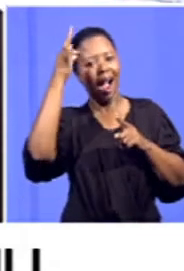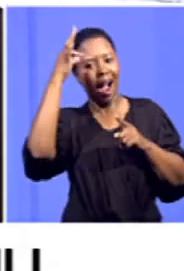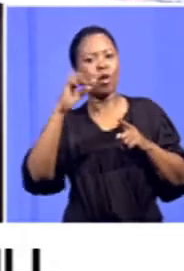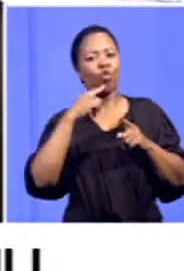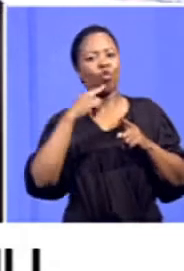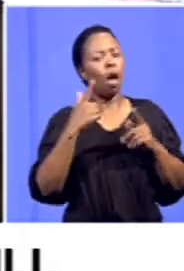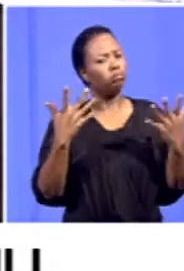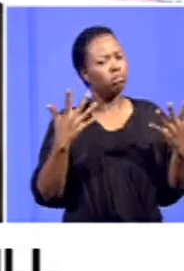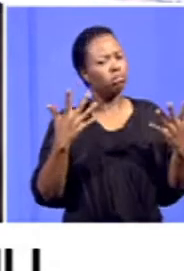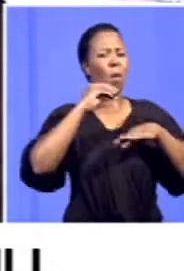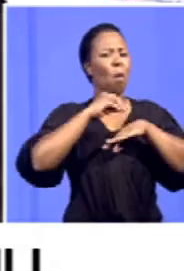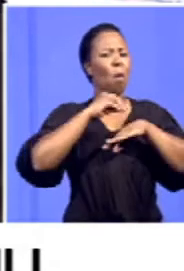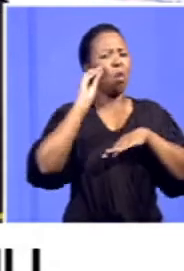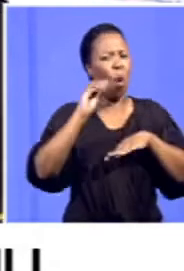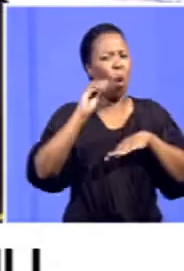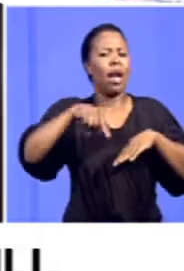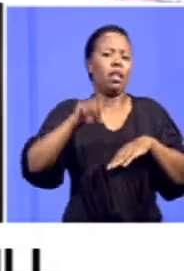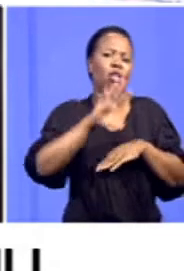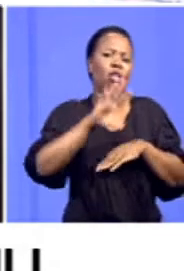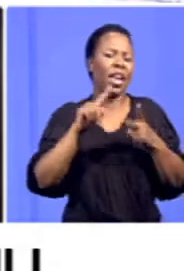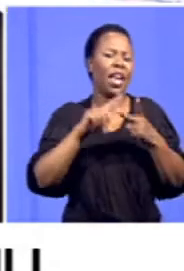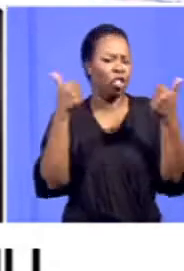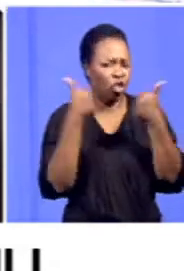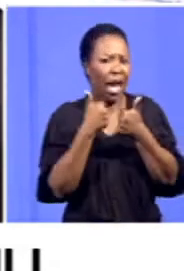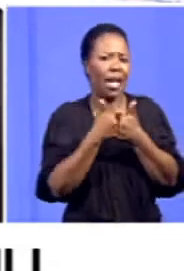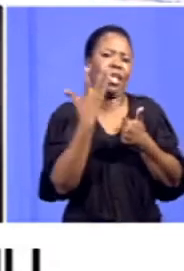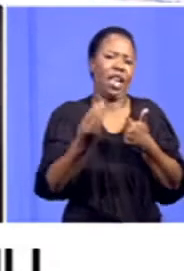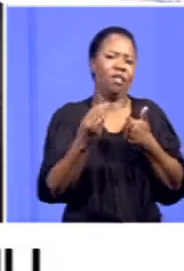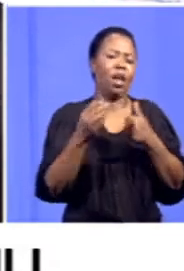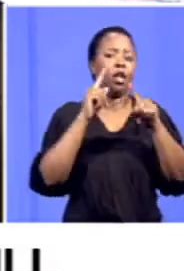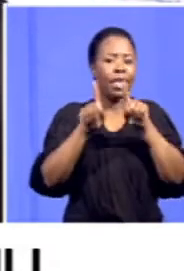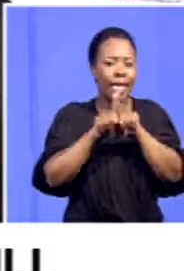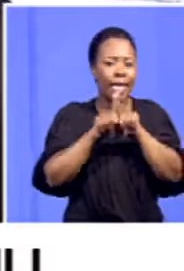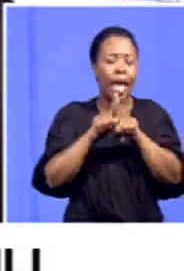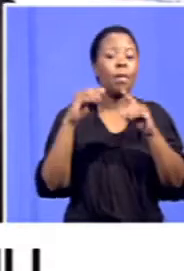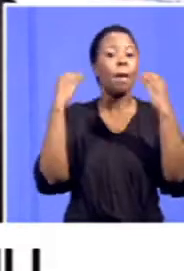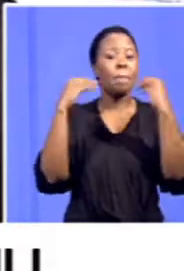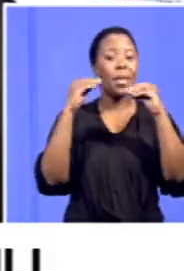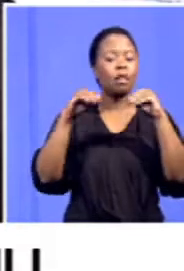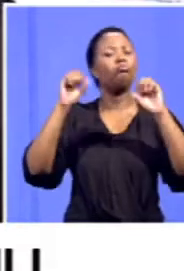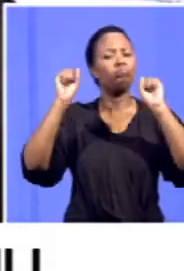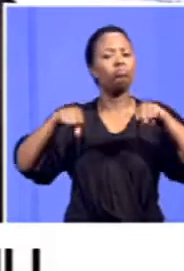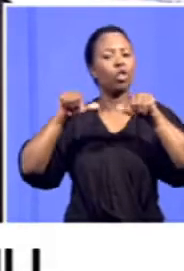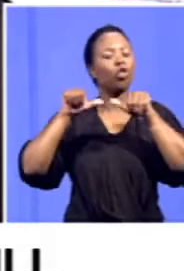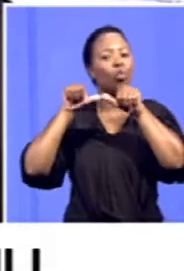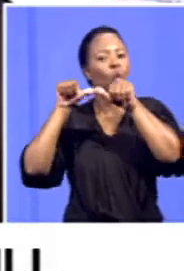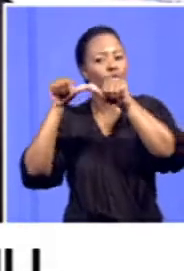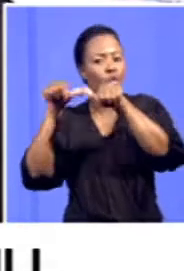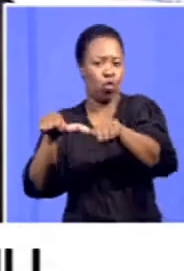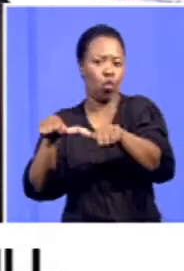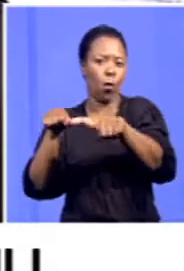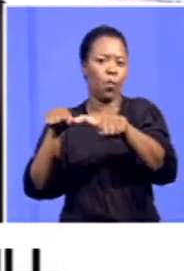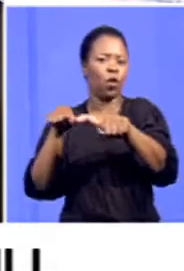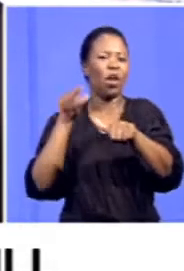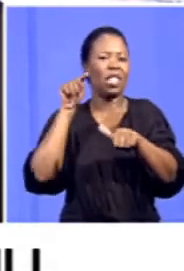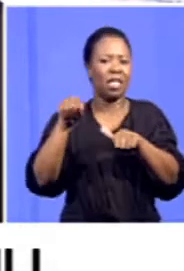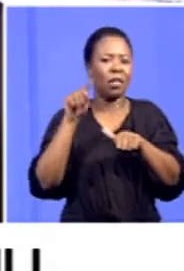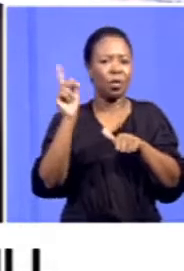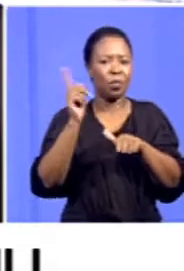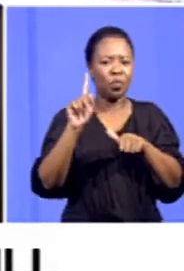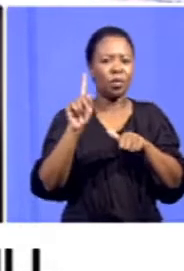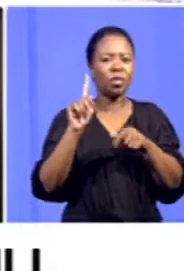and we've got a challenge. The thing is, if businesses are allowed to continue on what we can only call a